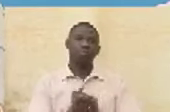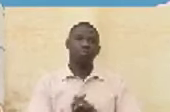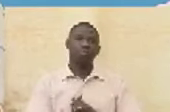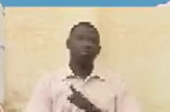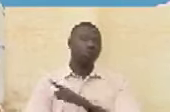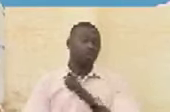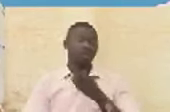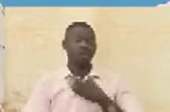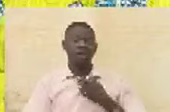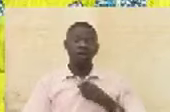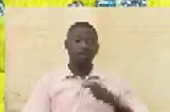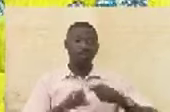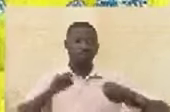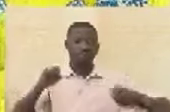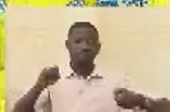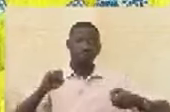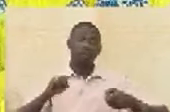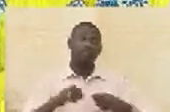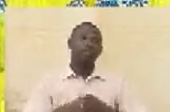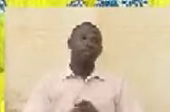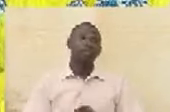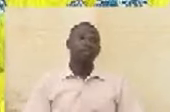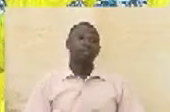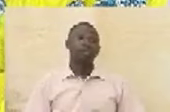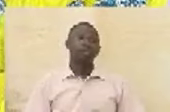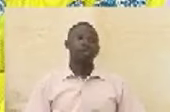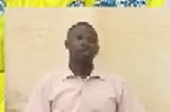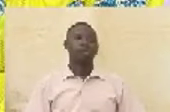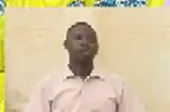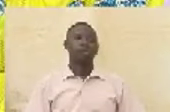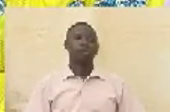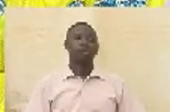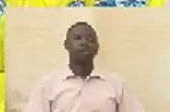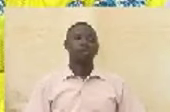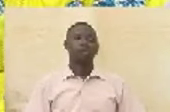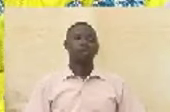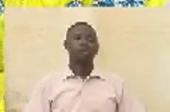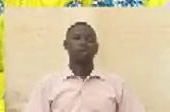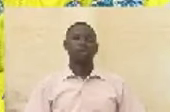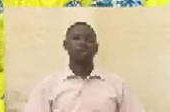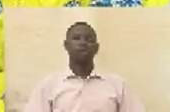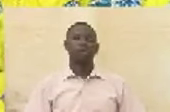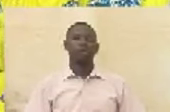They were having those batons in their hands.